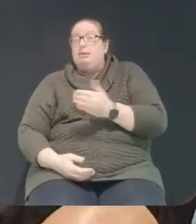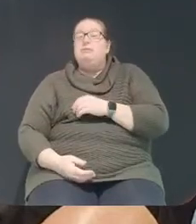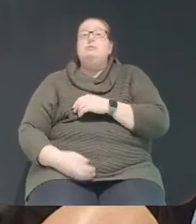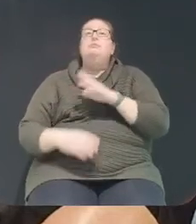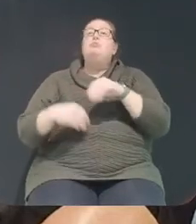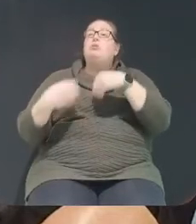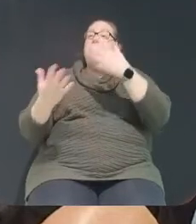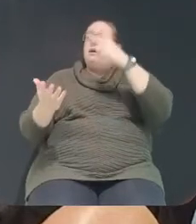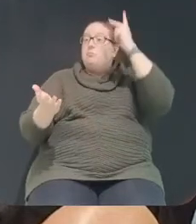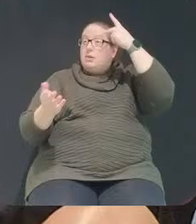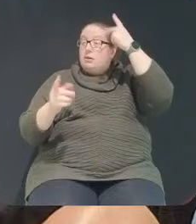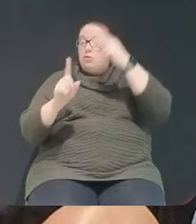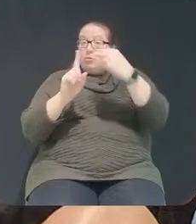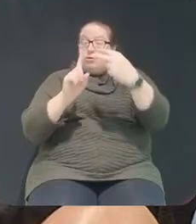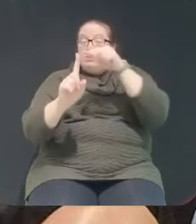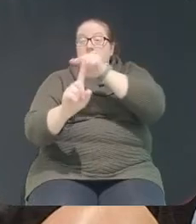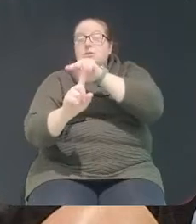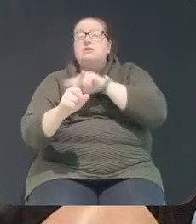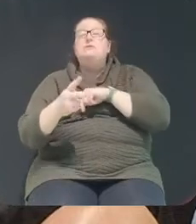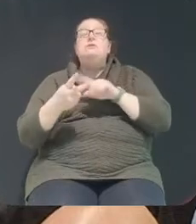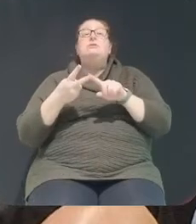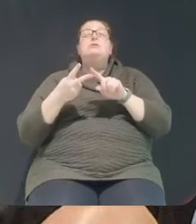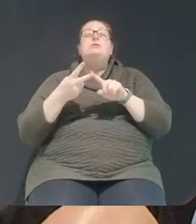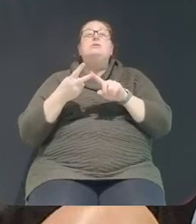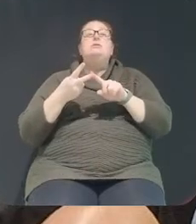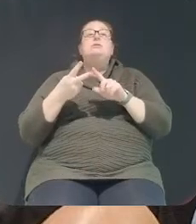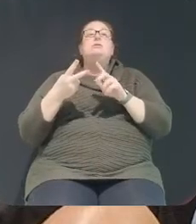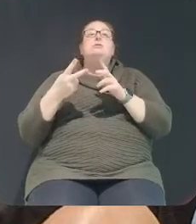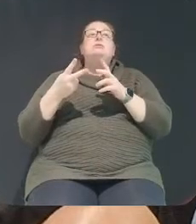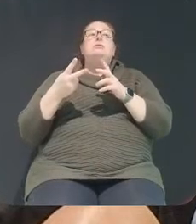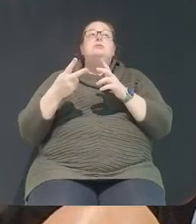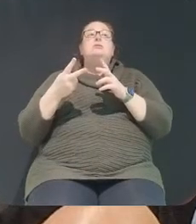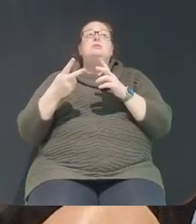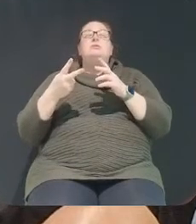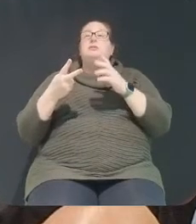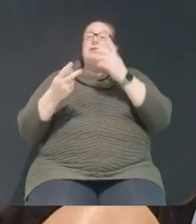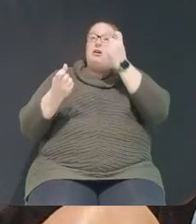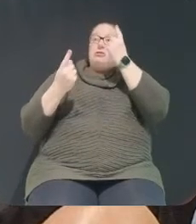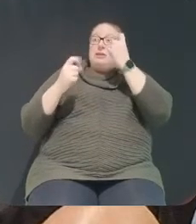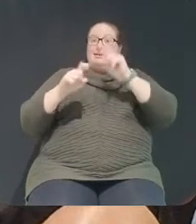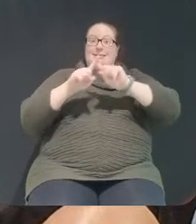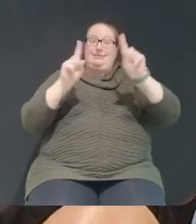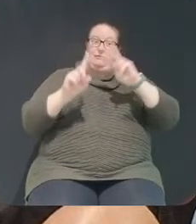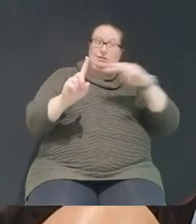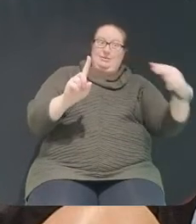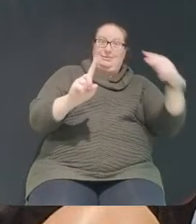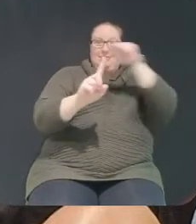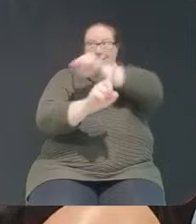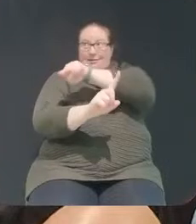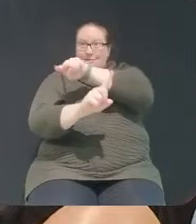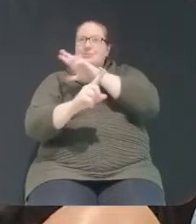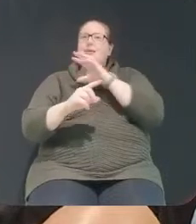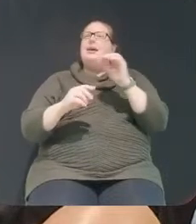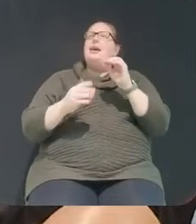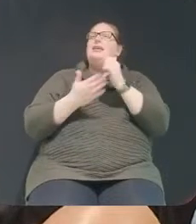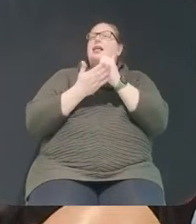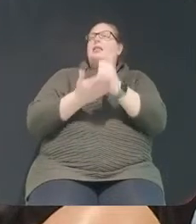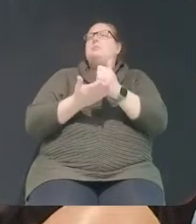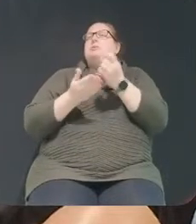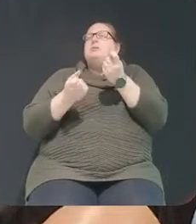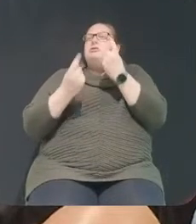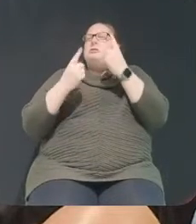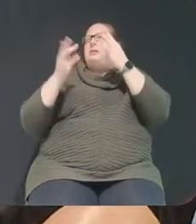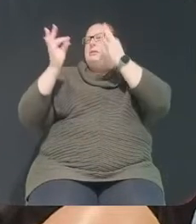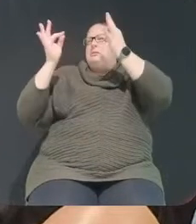at specific points in time, insight into different sides of an issue, and shed light on the decision-making process in